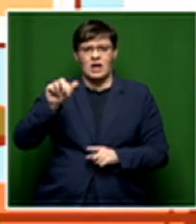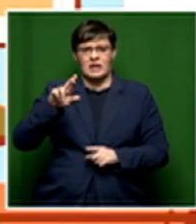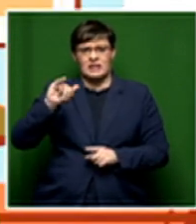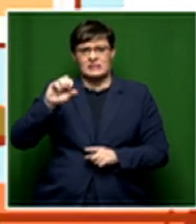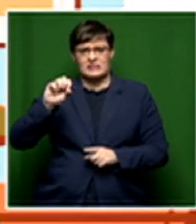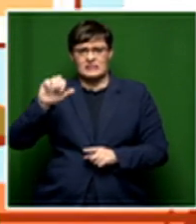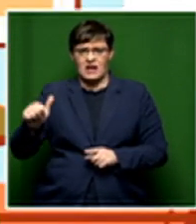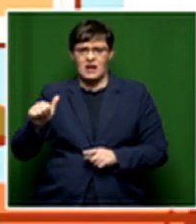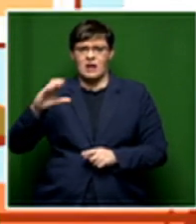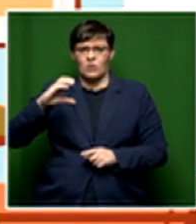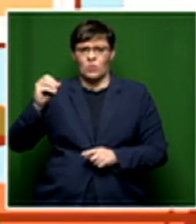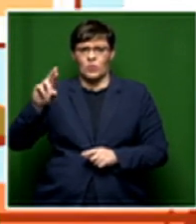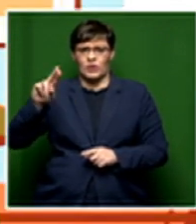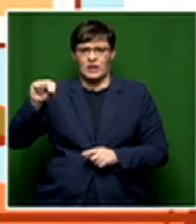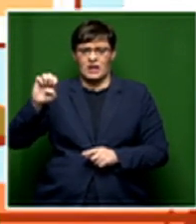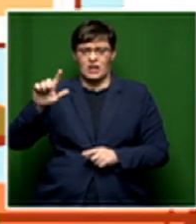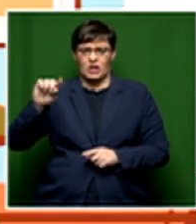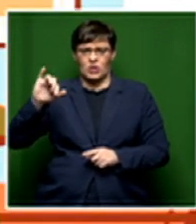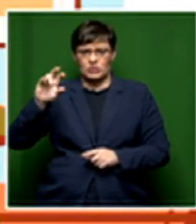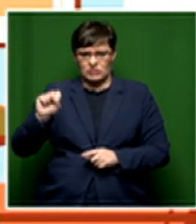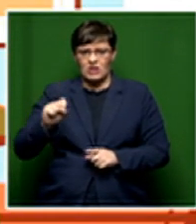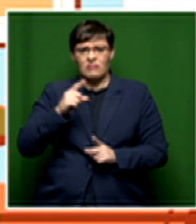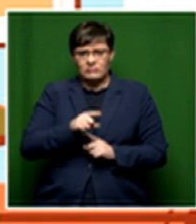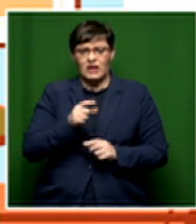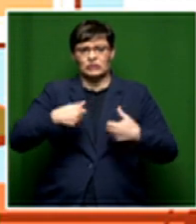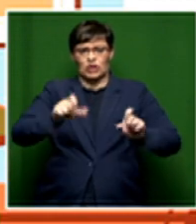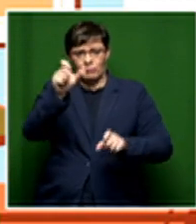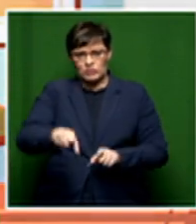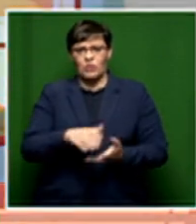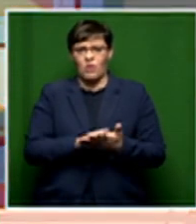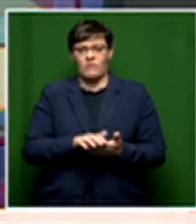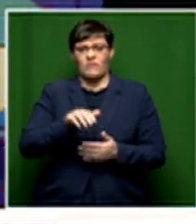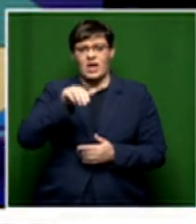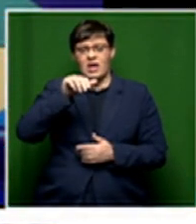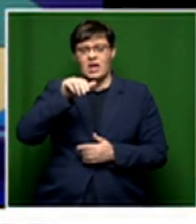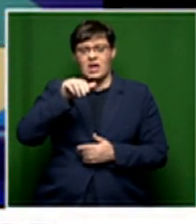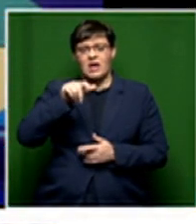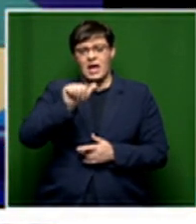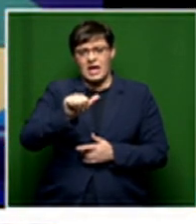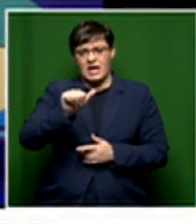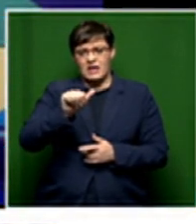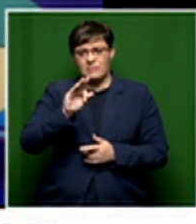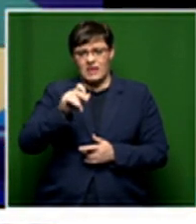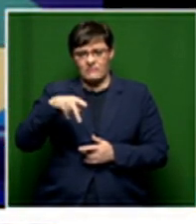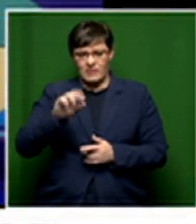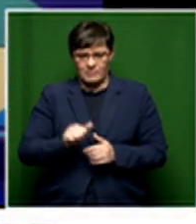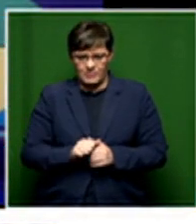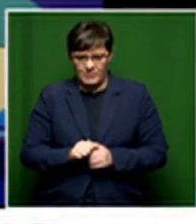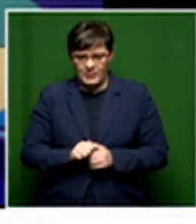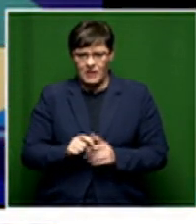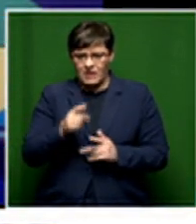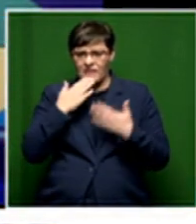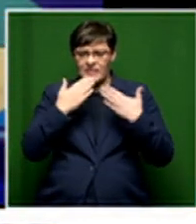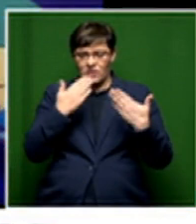the Chairperson of the Association of Proposal Management Professionals South Africa. Larissa, a very good morning to you. Thanks for joining us. Welcome. Hi,